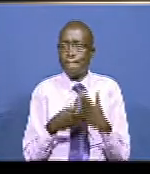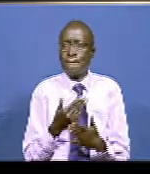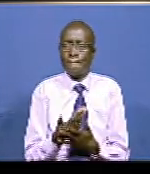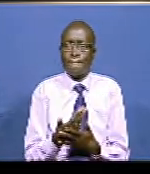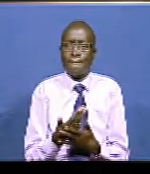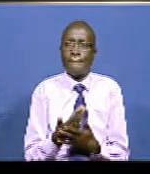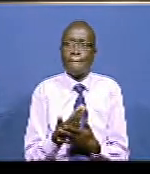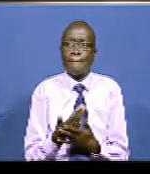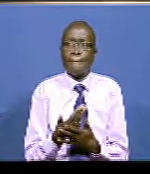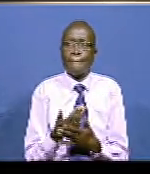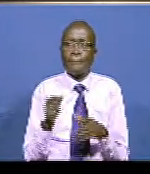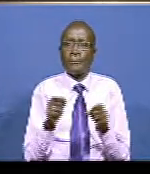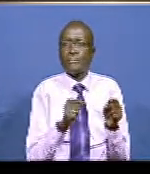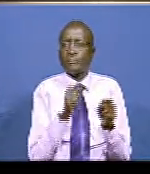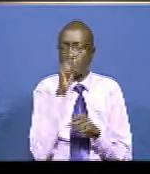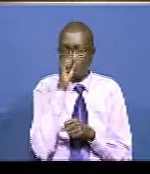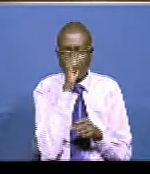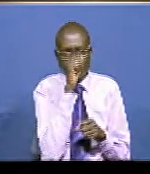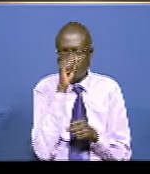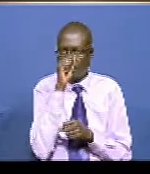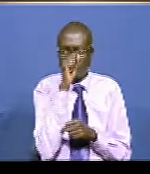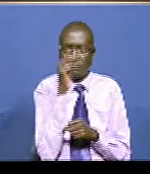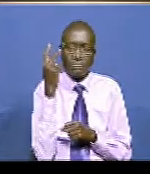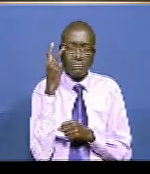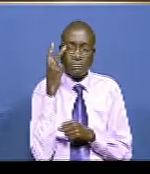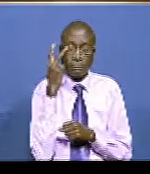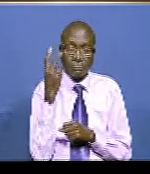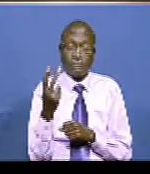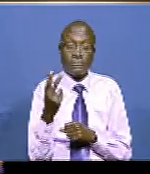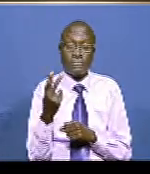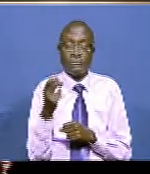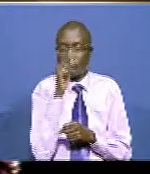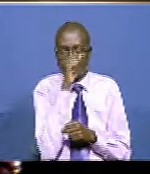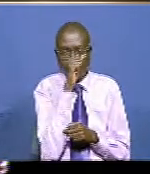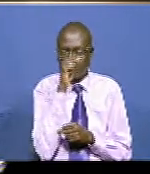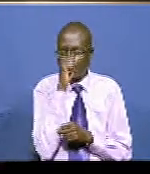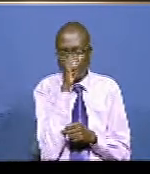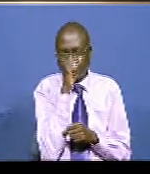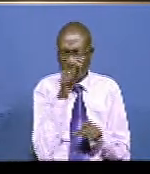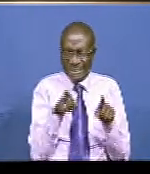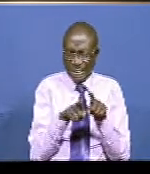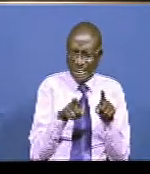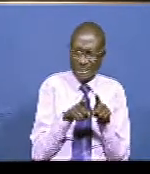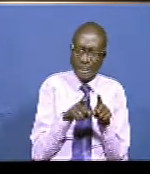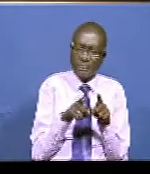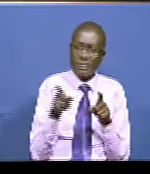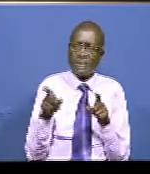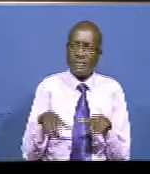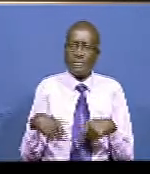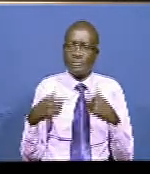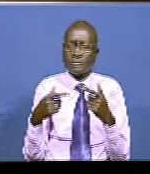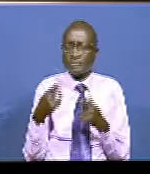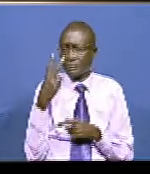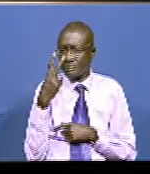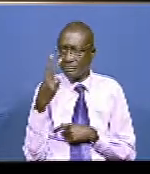it was about the street children. I used to see myself as a street kid and try to fit in their shoes. And it was like, look at the street